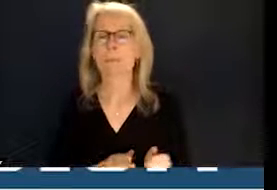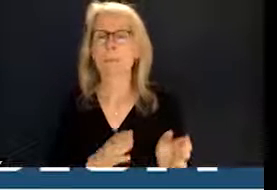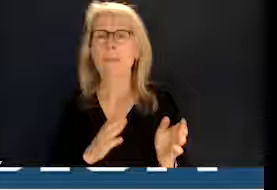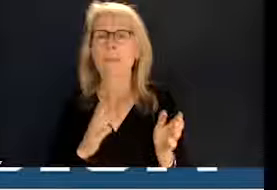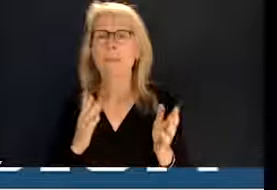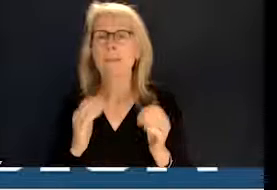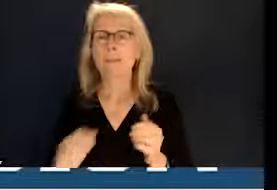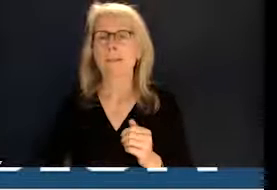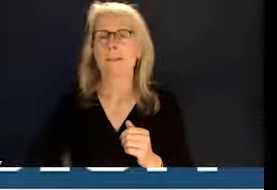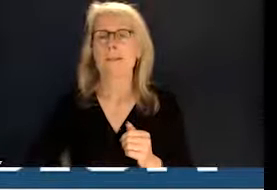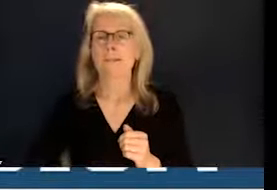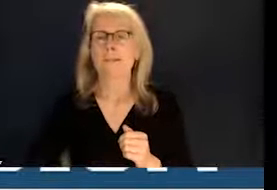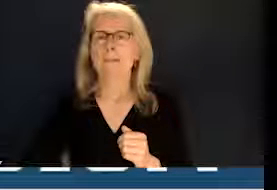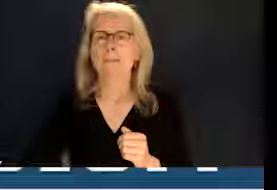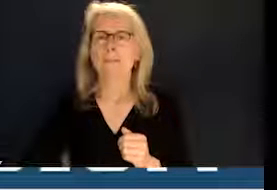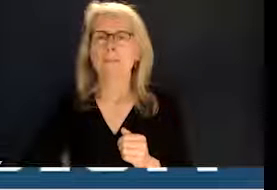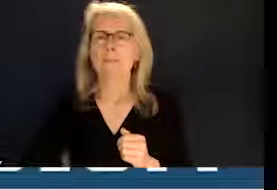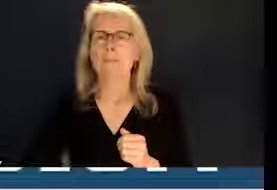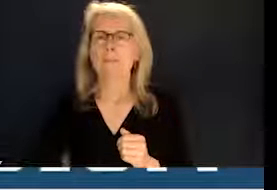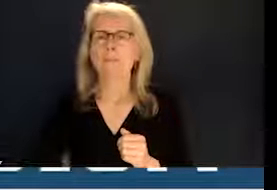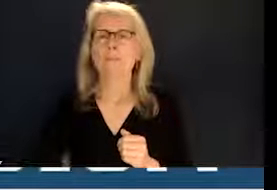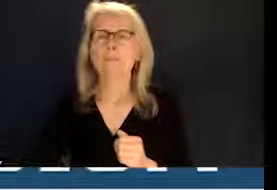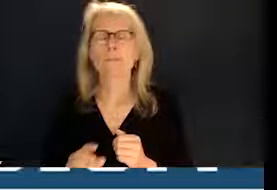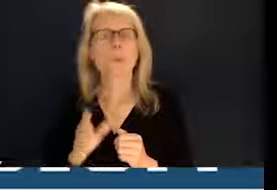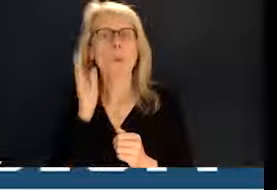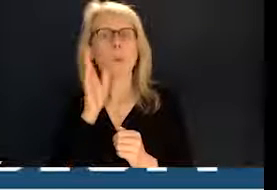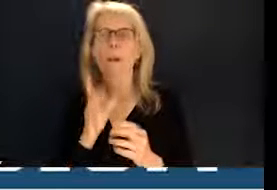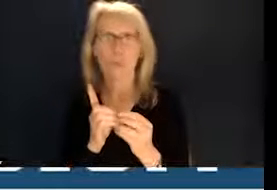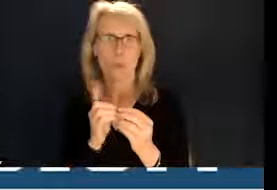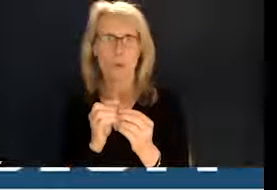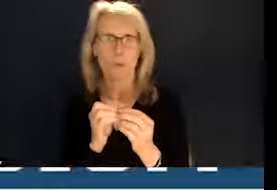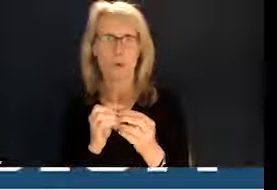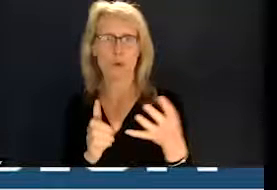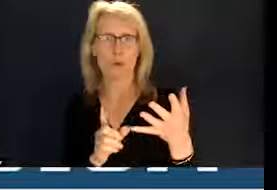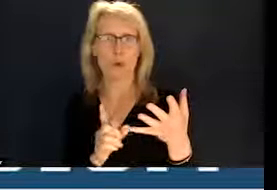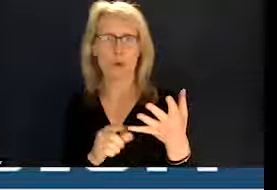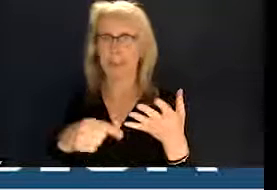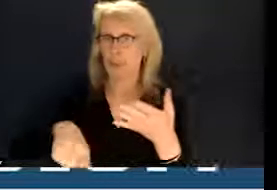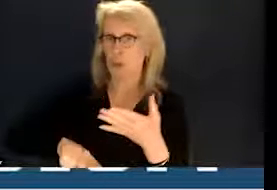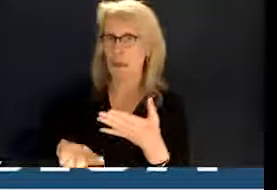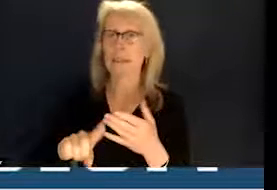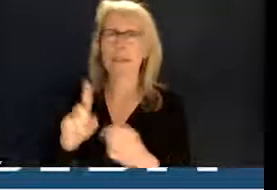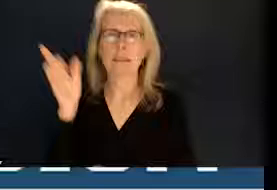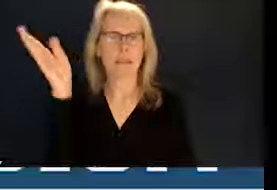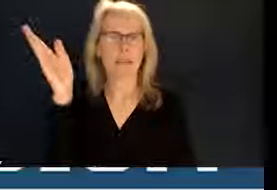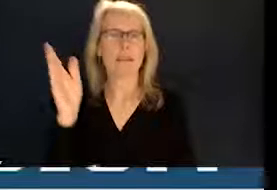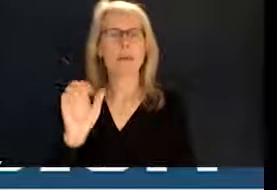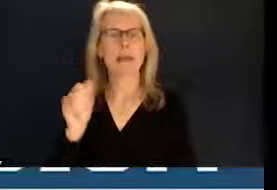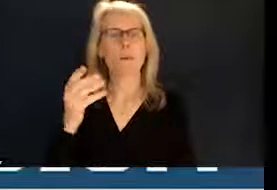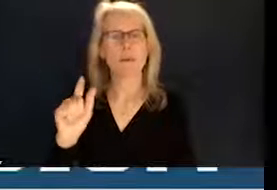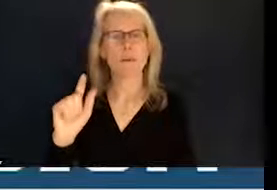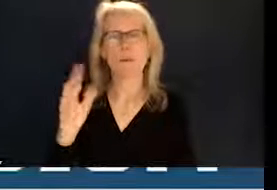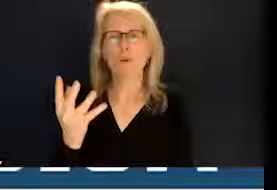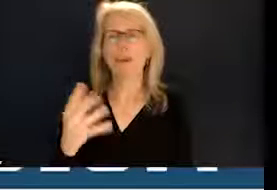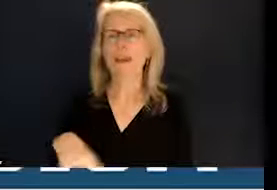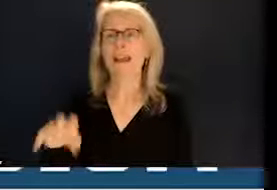through. We have one more session in the series that is coming up next week. So we have one more April 4th with Ed